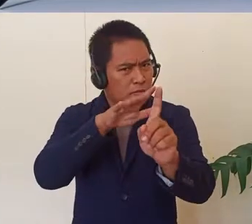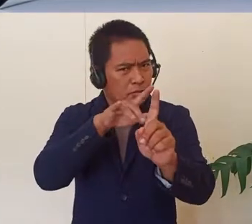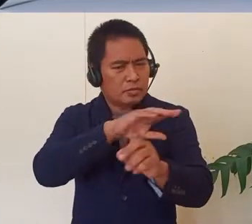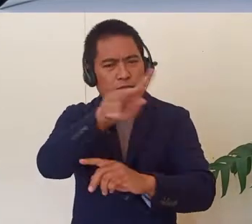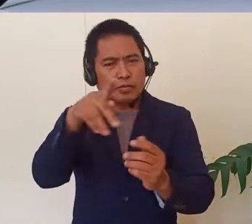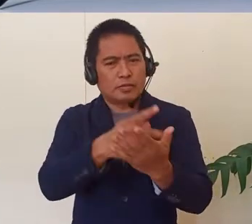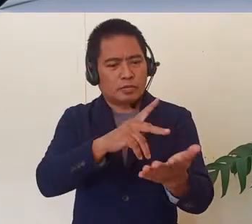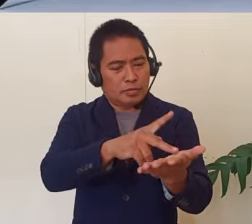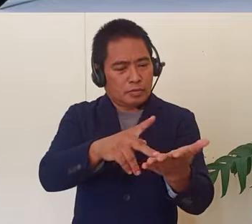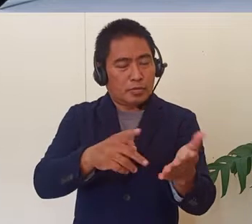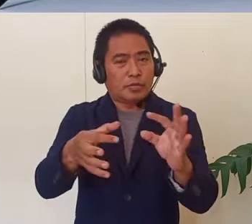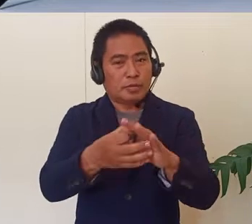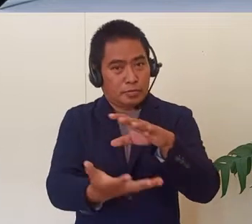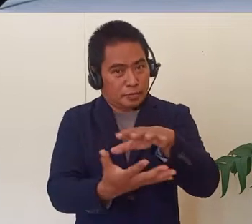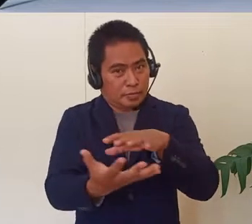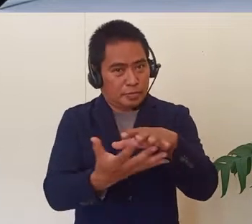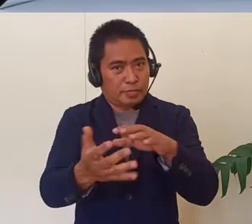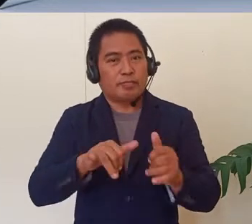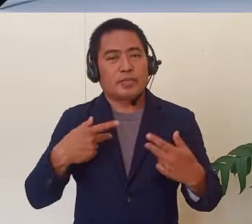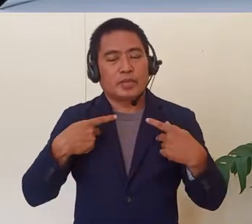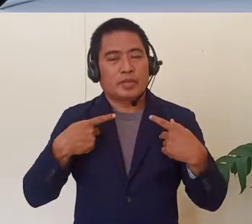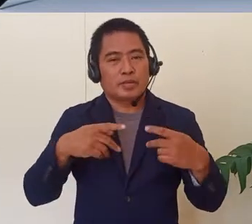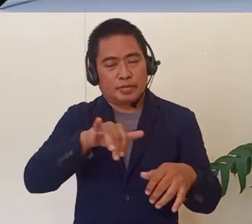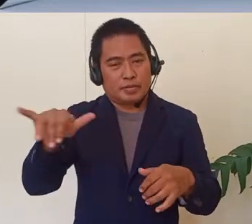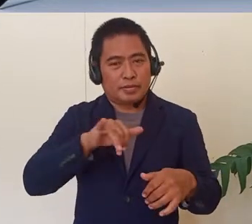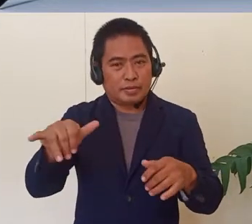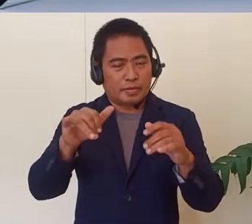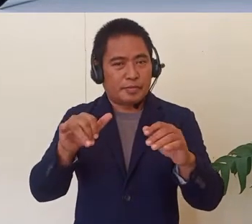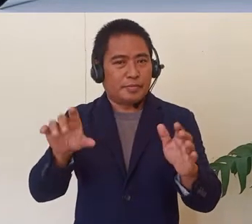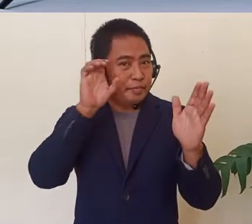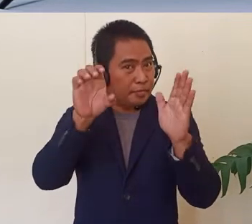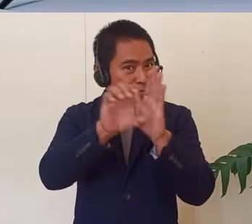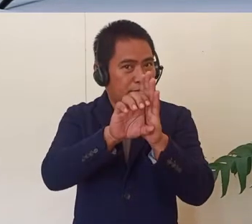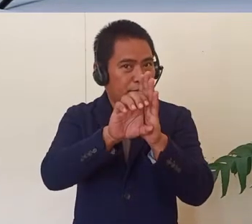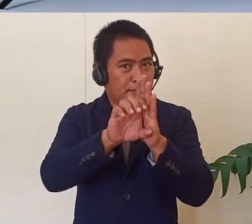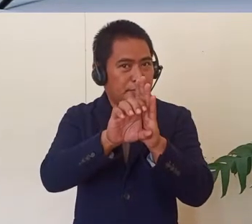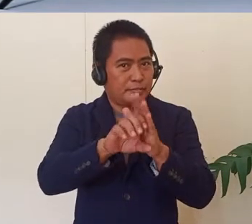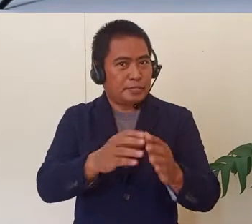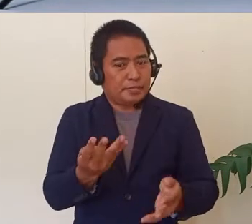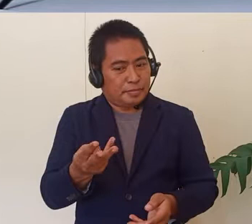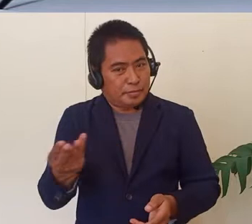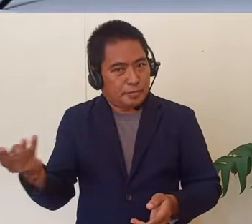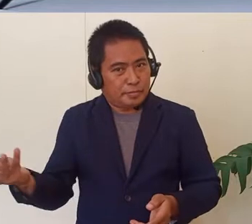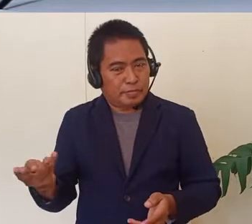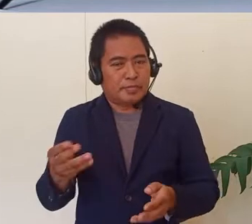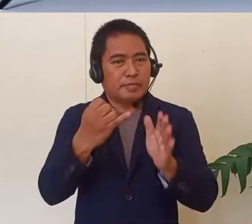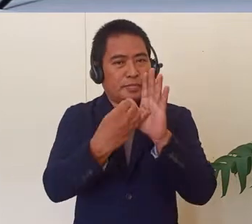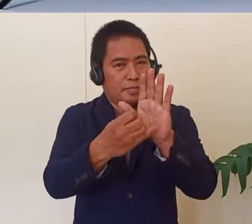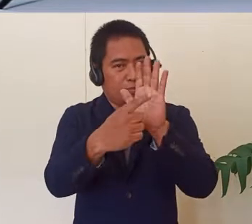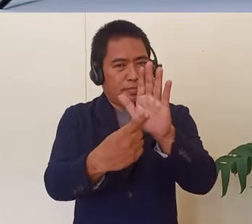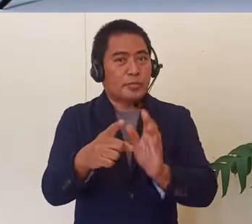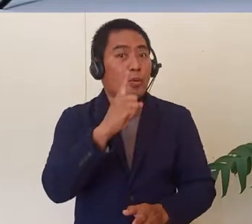appearance and properties, it is homogeneous. Let's try these